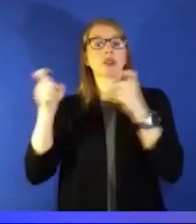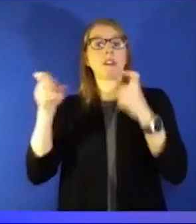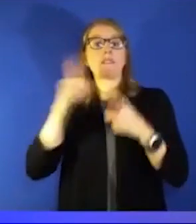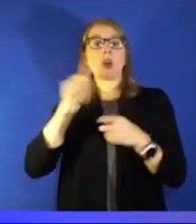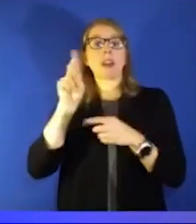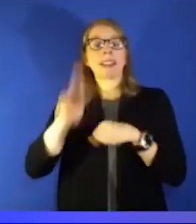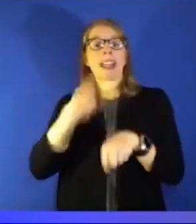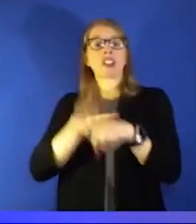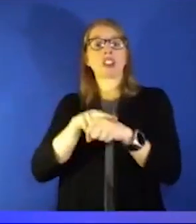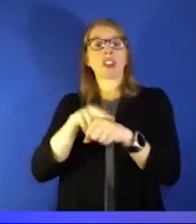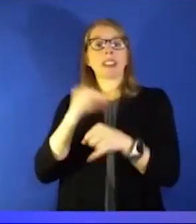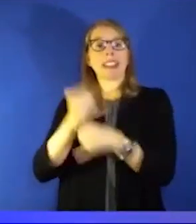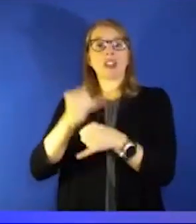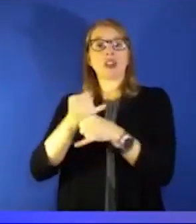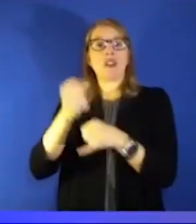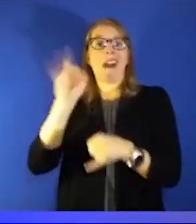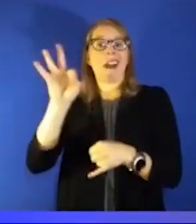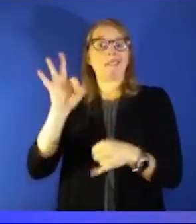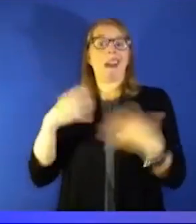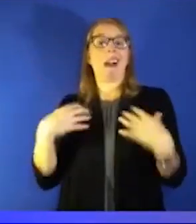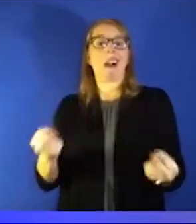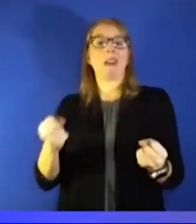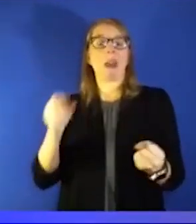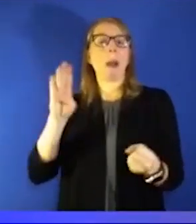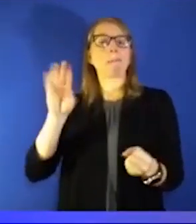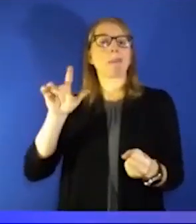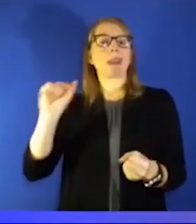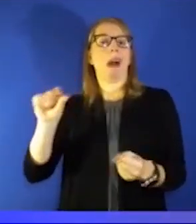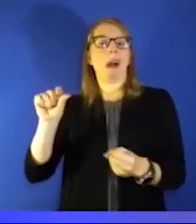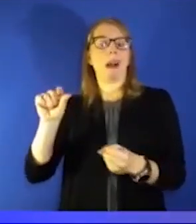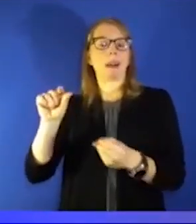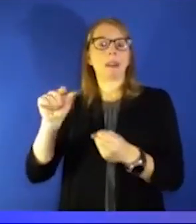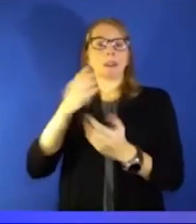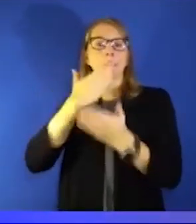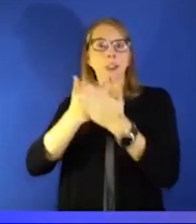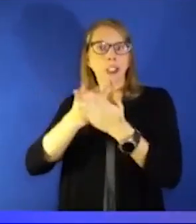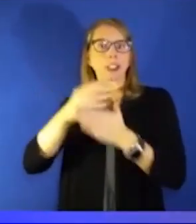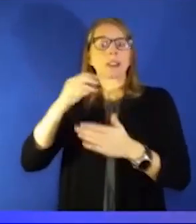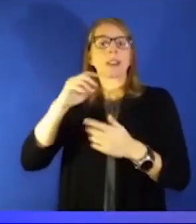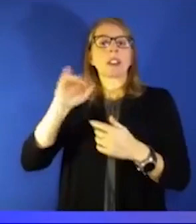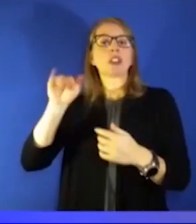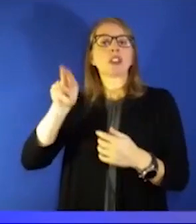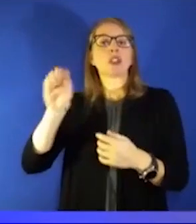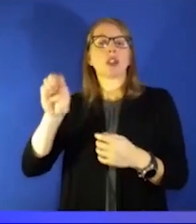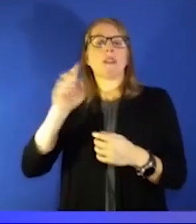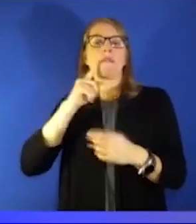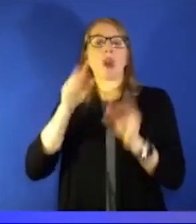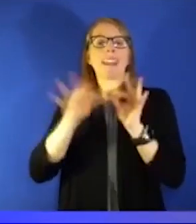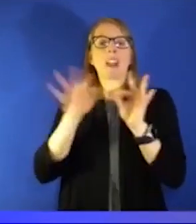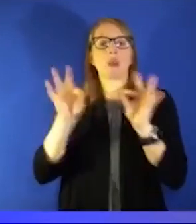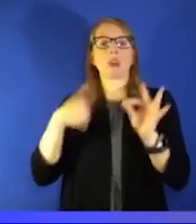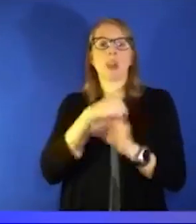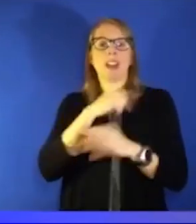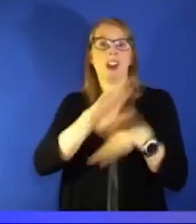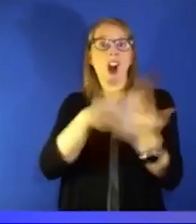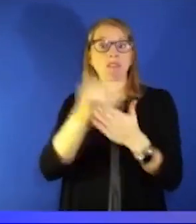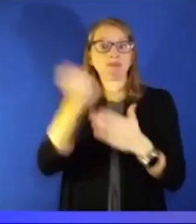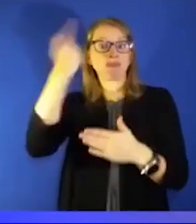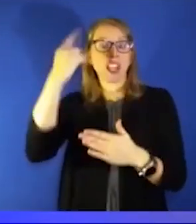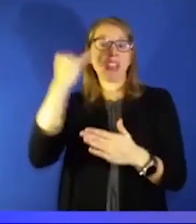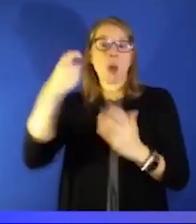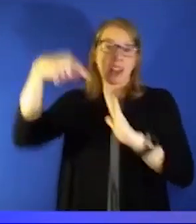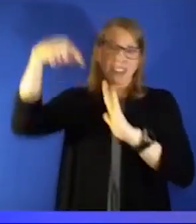wonderful blog, and actually talked about that exact thing in June in language that we can all understand. So if you really want to get a deep dive, look up